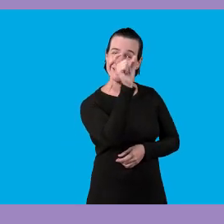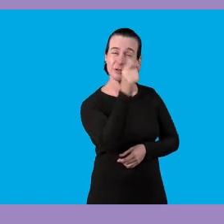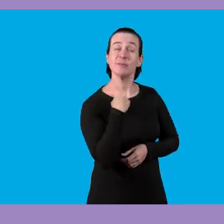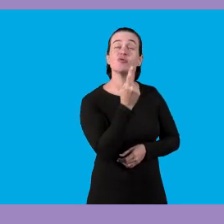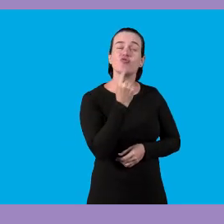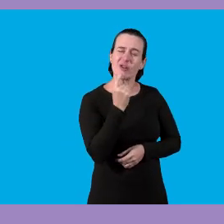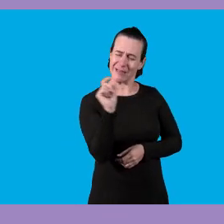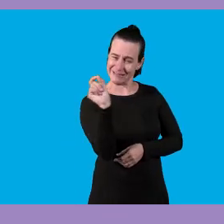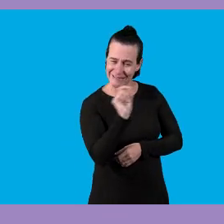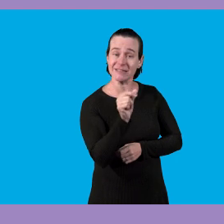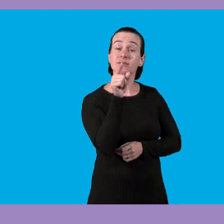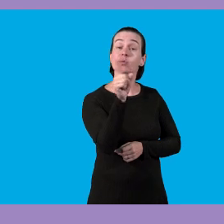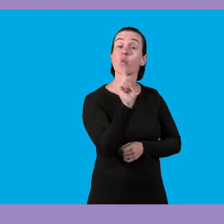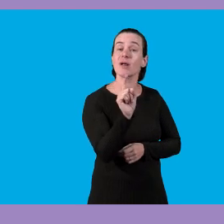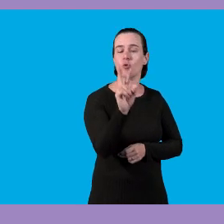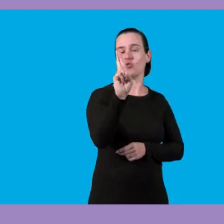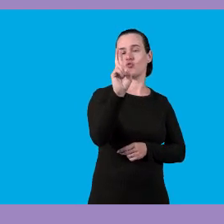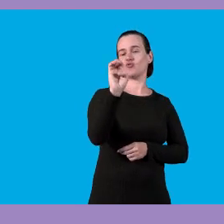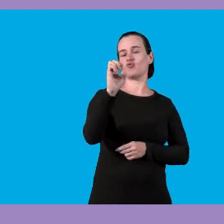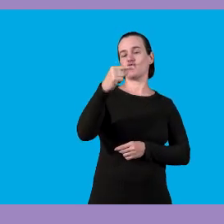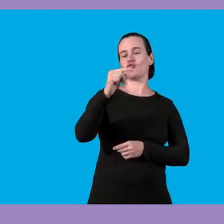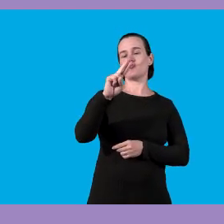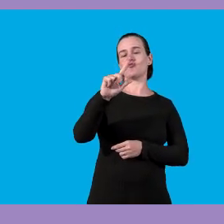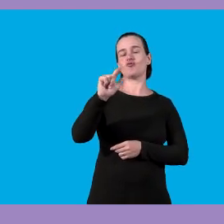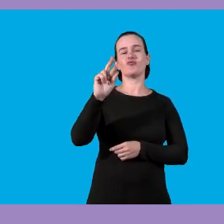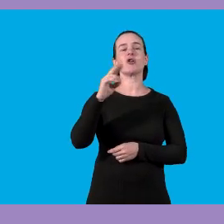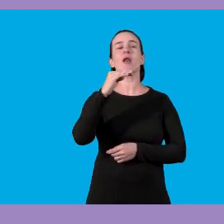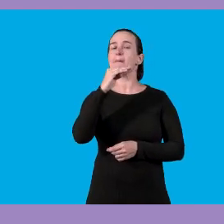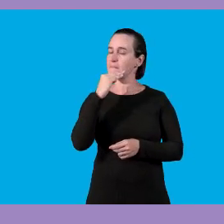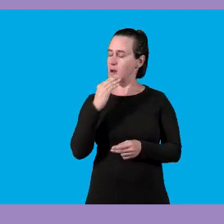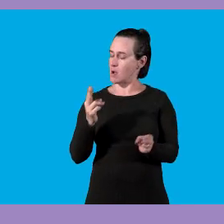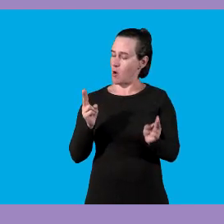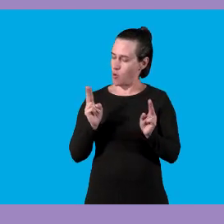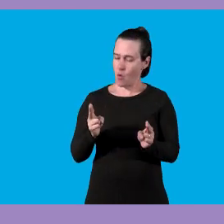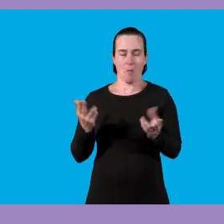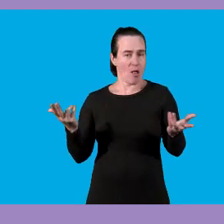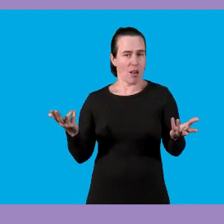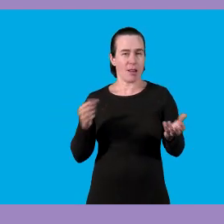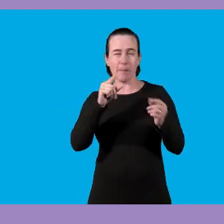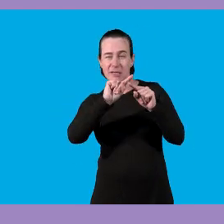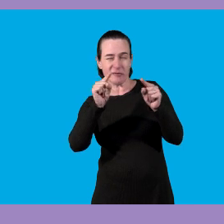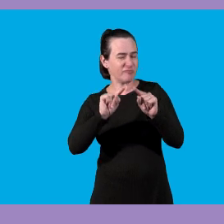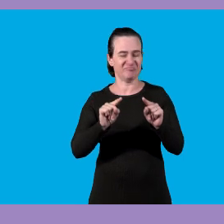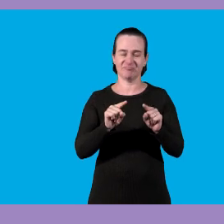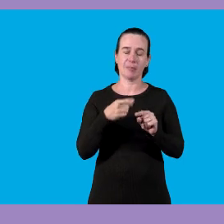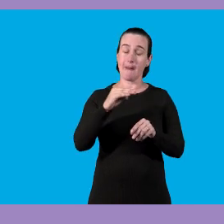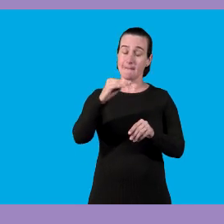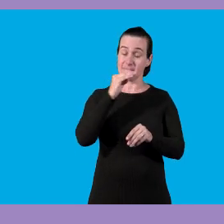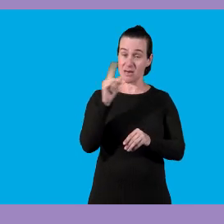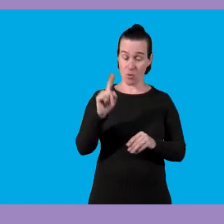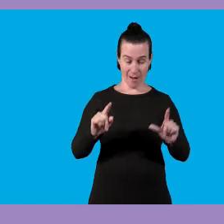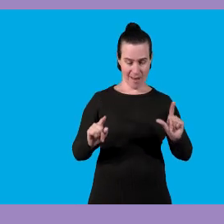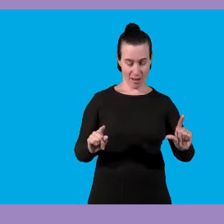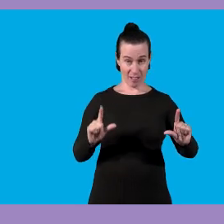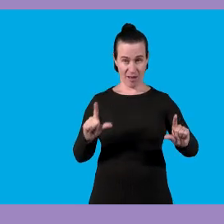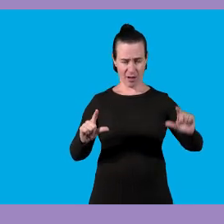Remember, pentagon, we said, is a figure, it's a shape that has 5 sides. Regular means that all the angles are